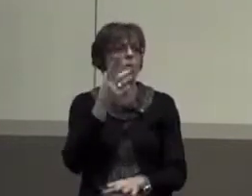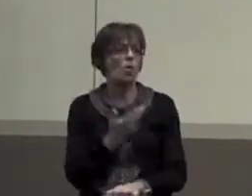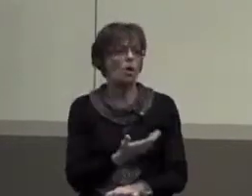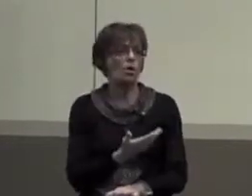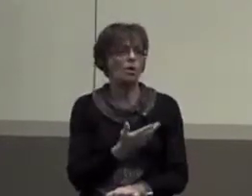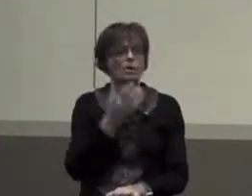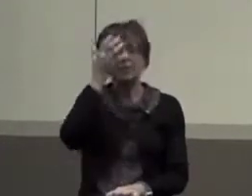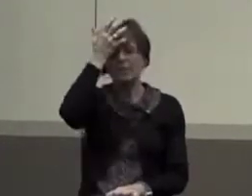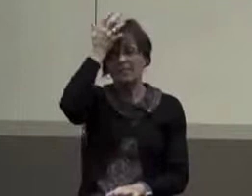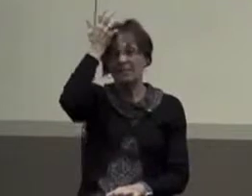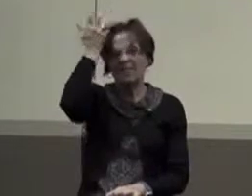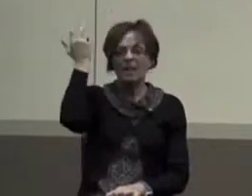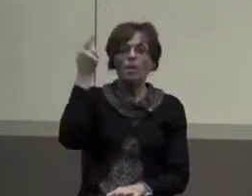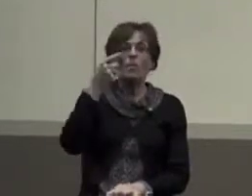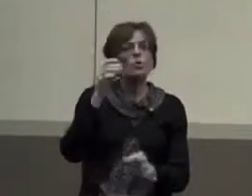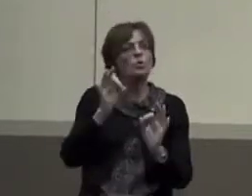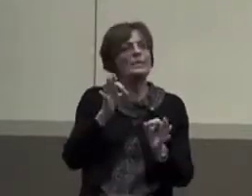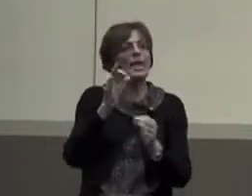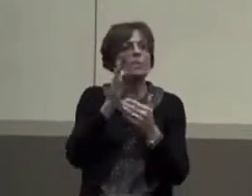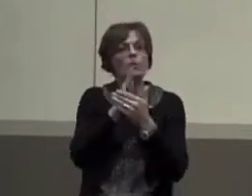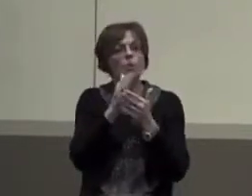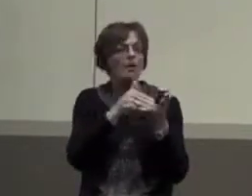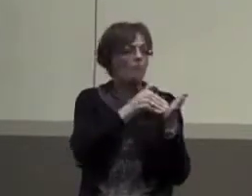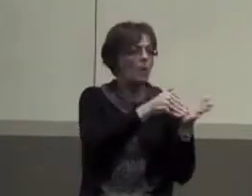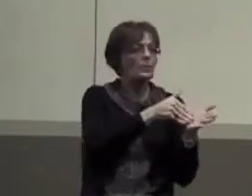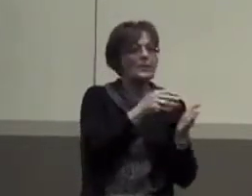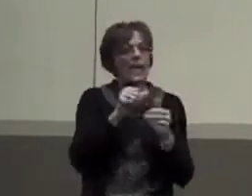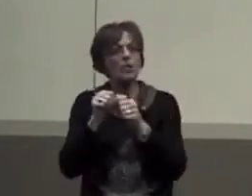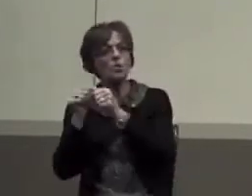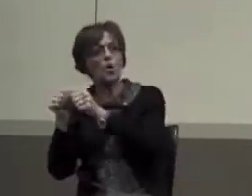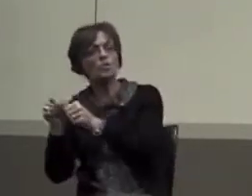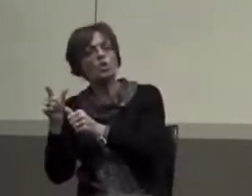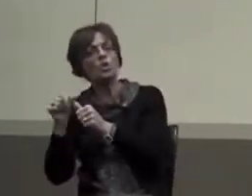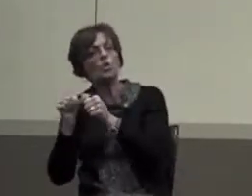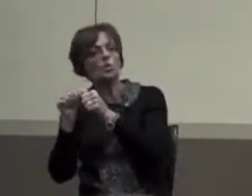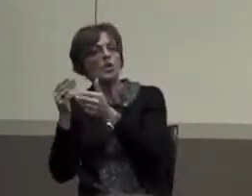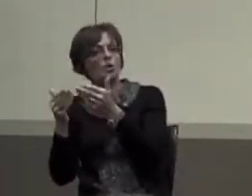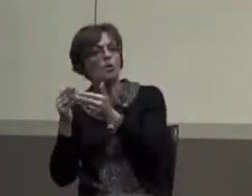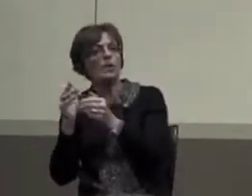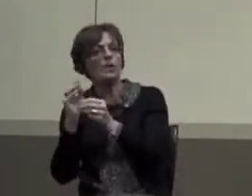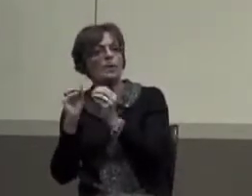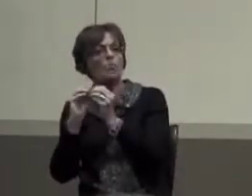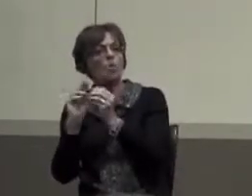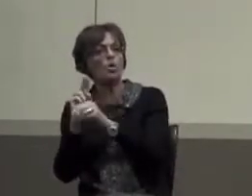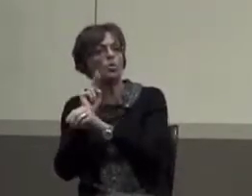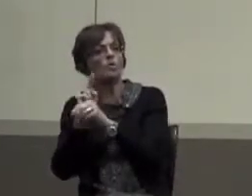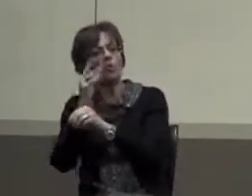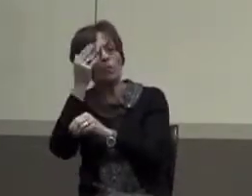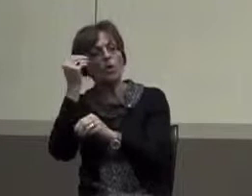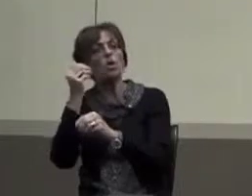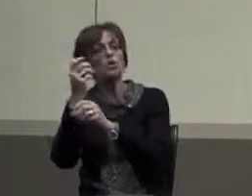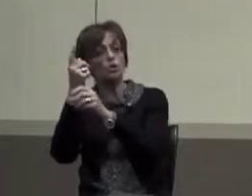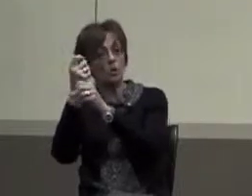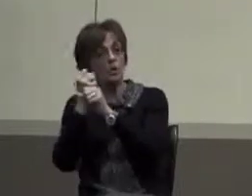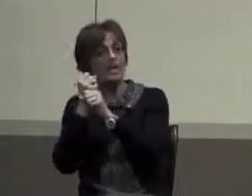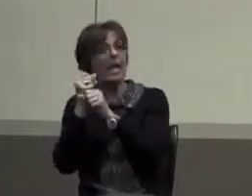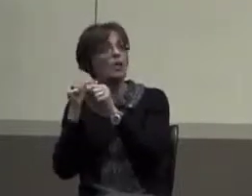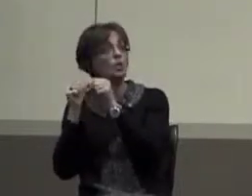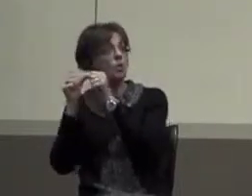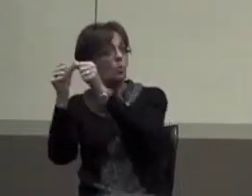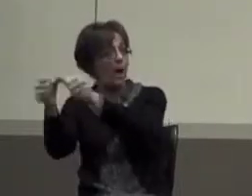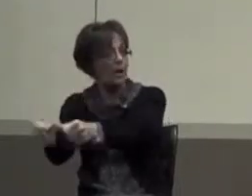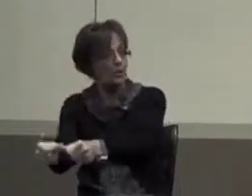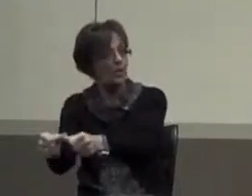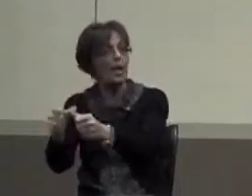But if you're deciding between frequency and duration, duration may be more useful because you'll get the duration, but you'll also have a tally